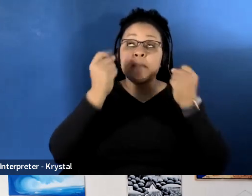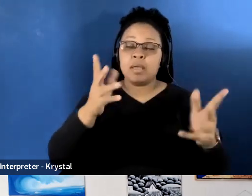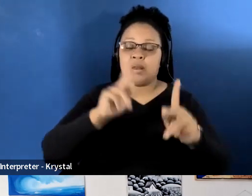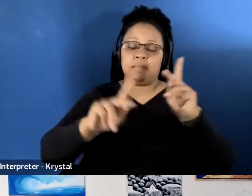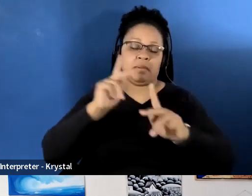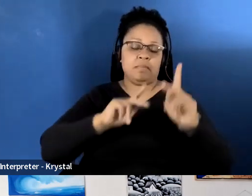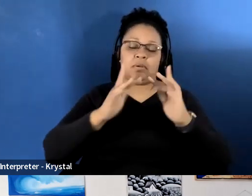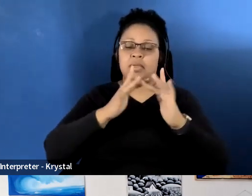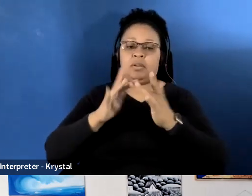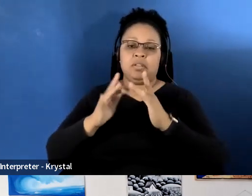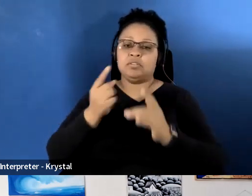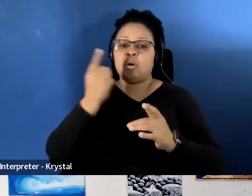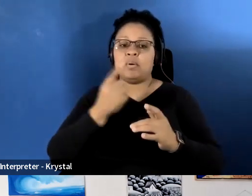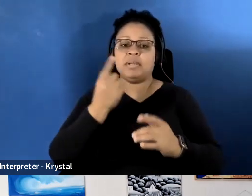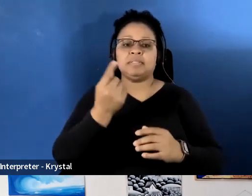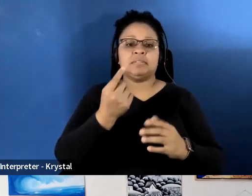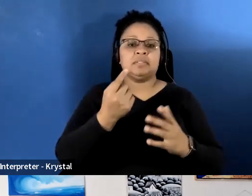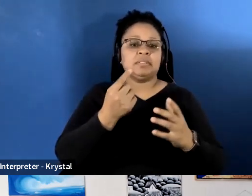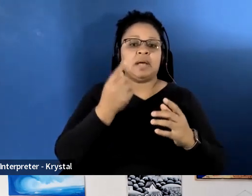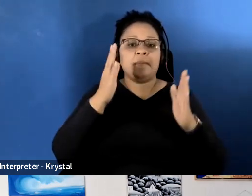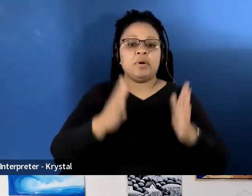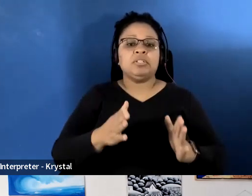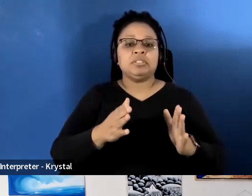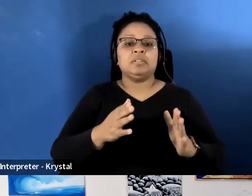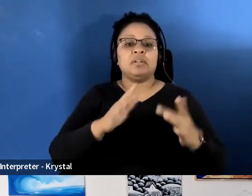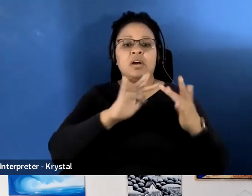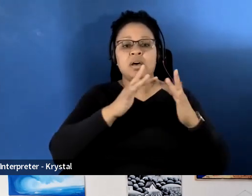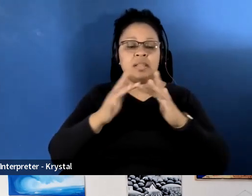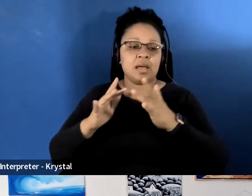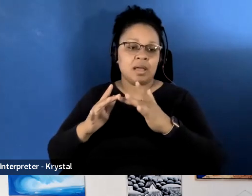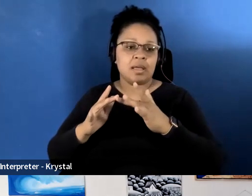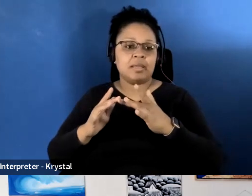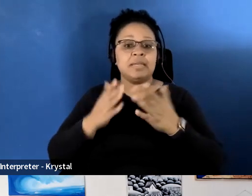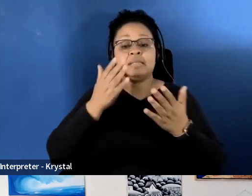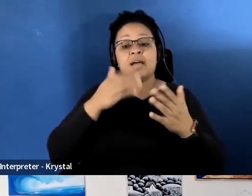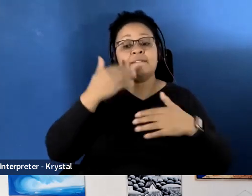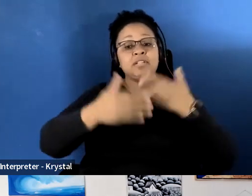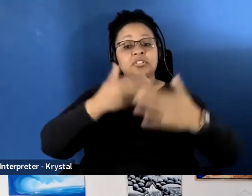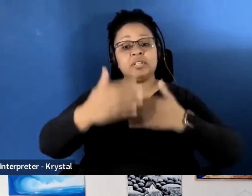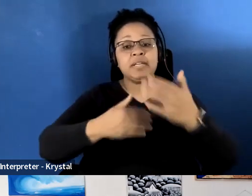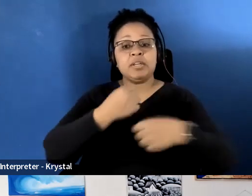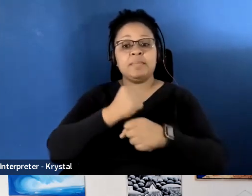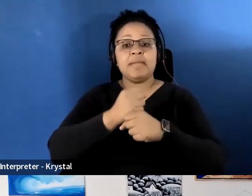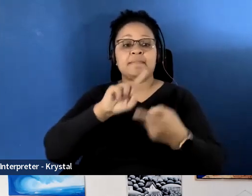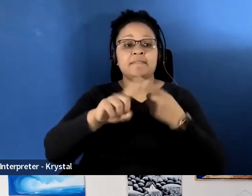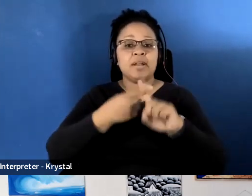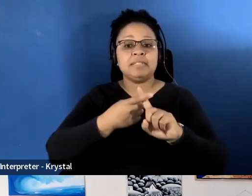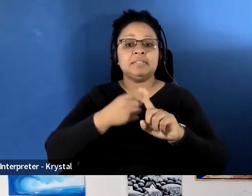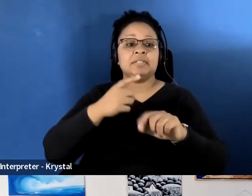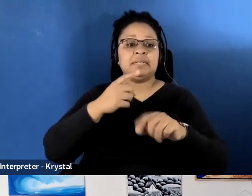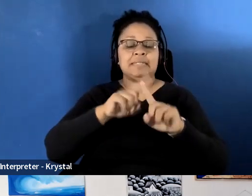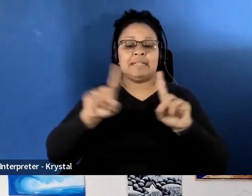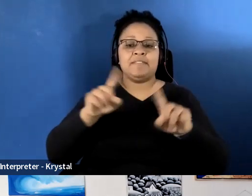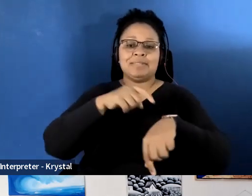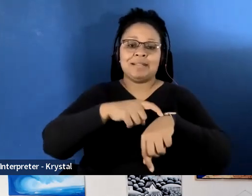like always somebody available no matter what time it is, because eventually you make friends in like different time zones and stuff. So I